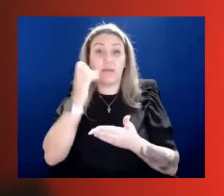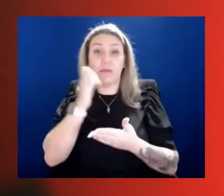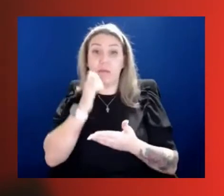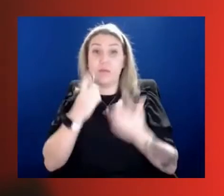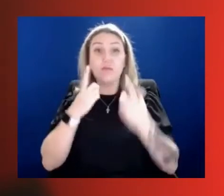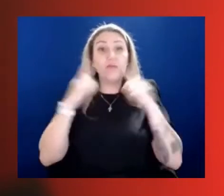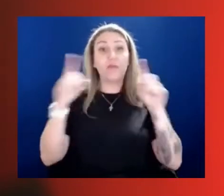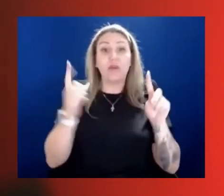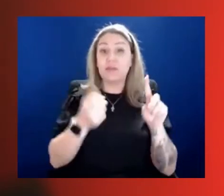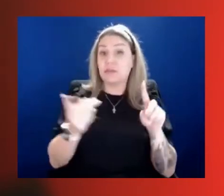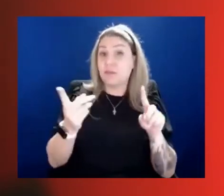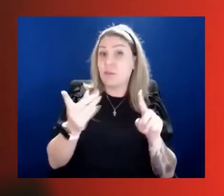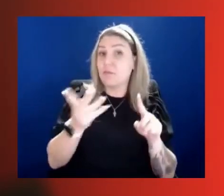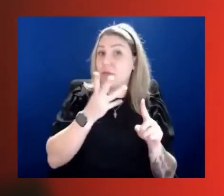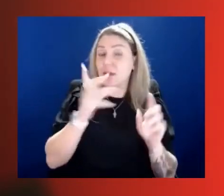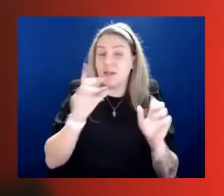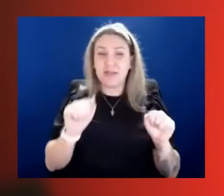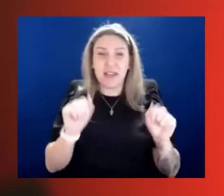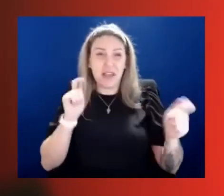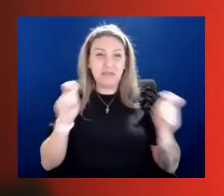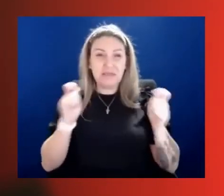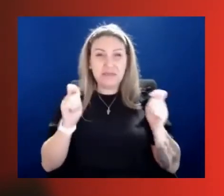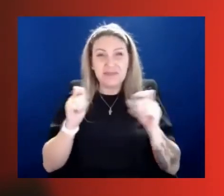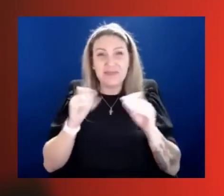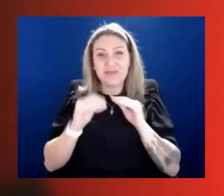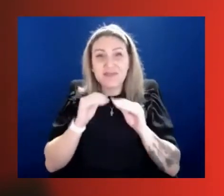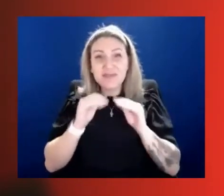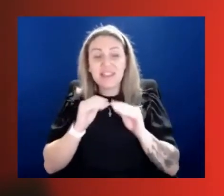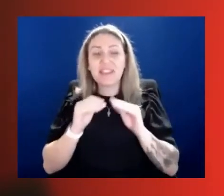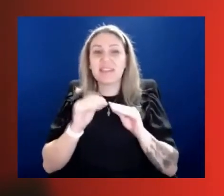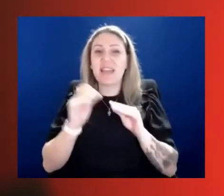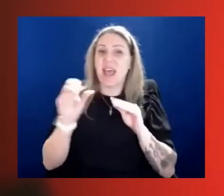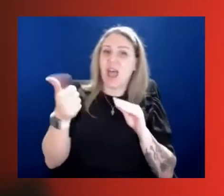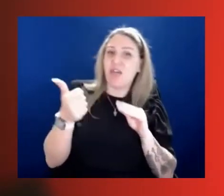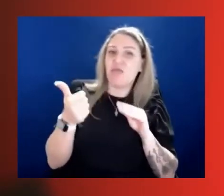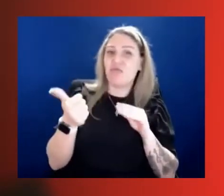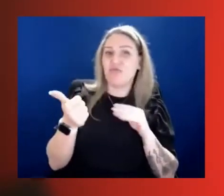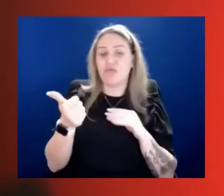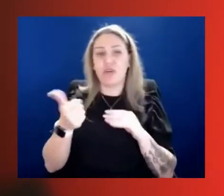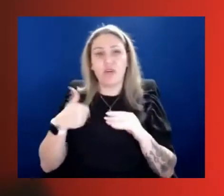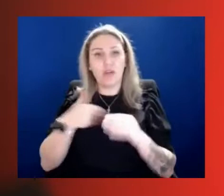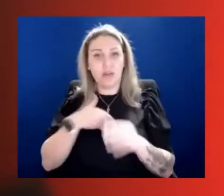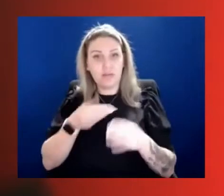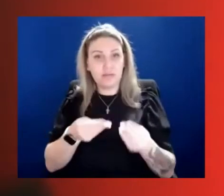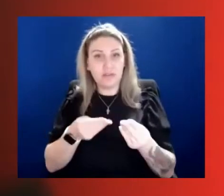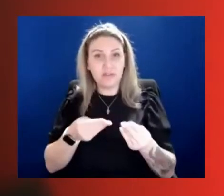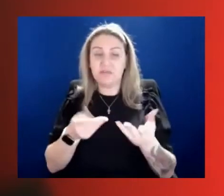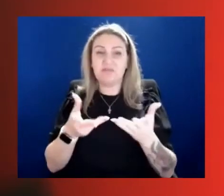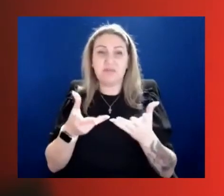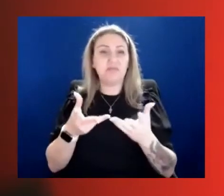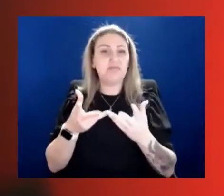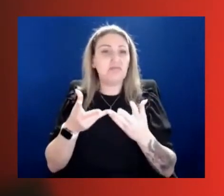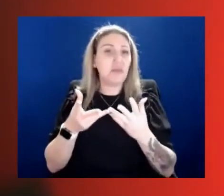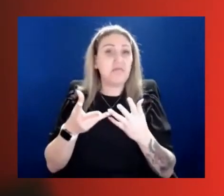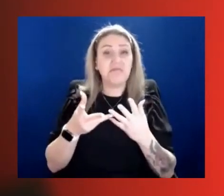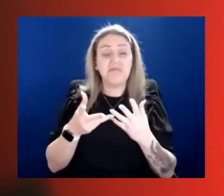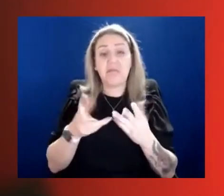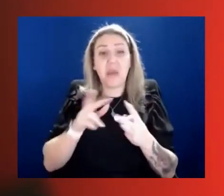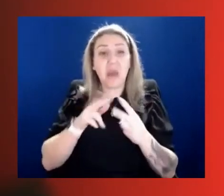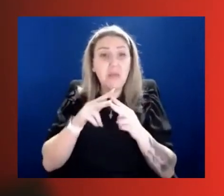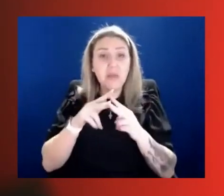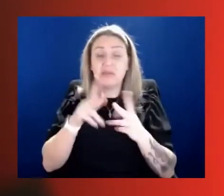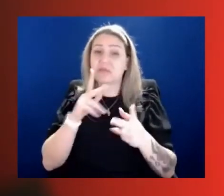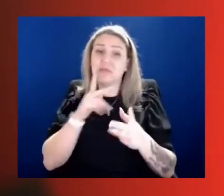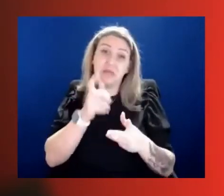it tune it up so it's going better. Other breastfeeding couples, it just is not working. And the decision, what I would say to